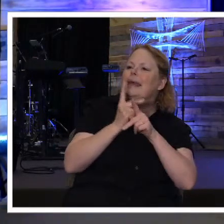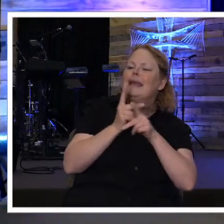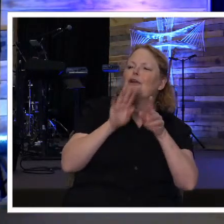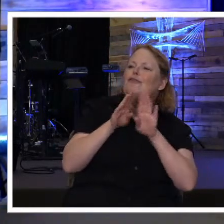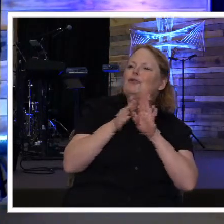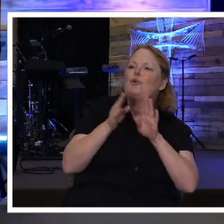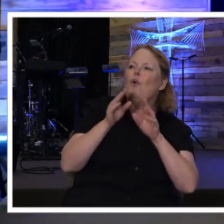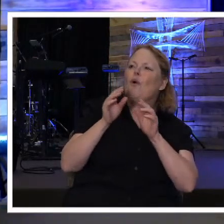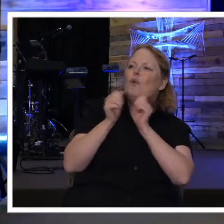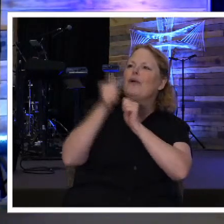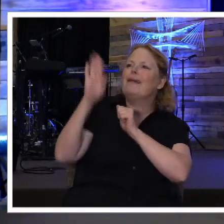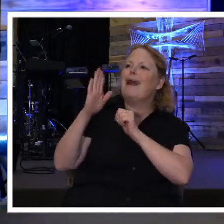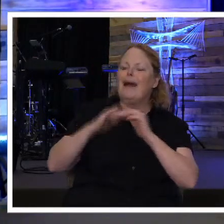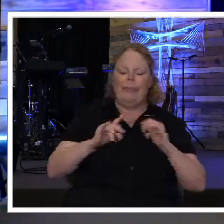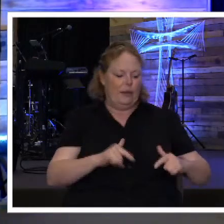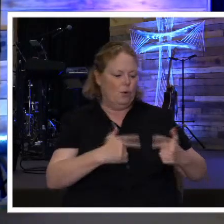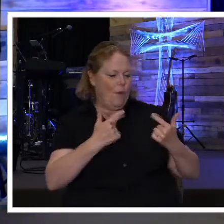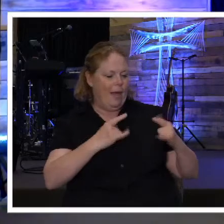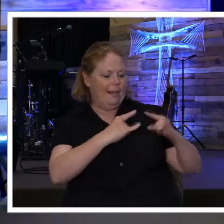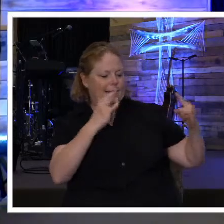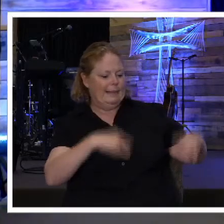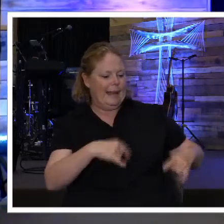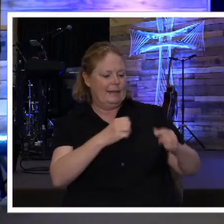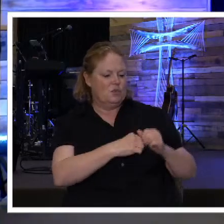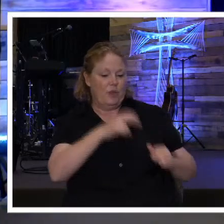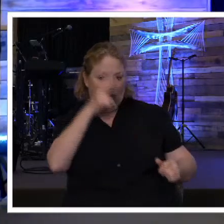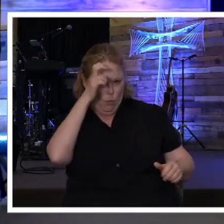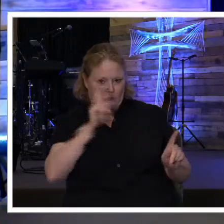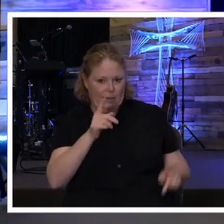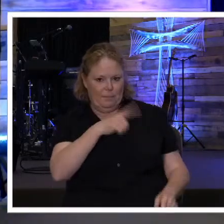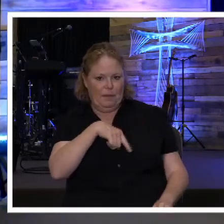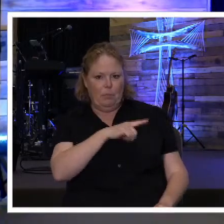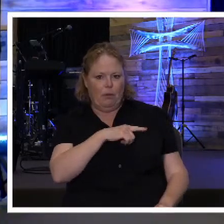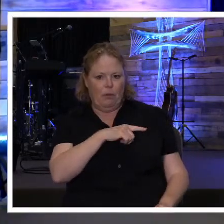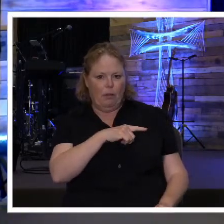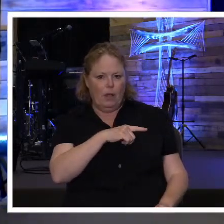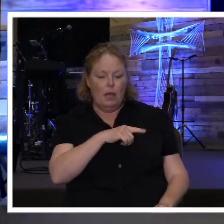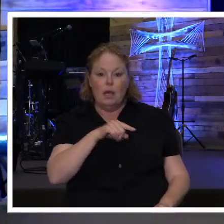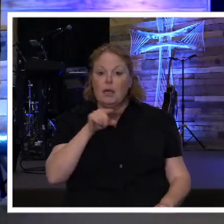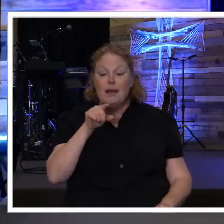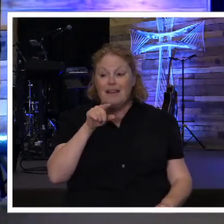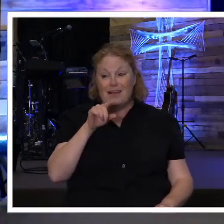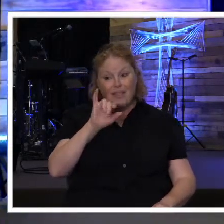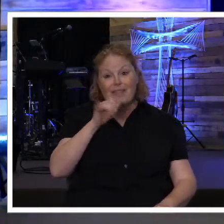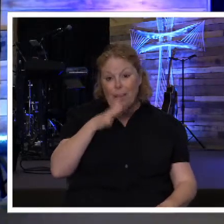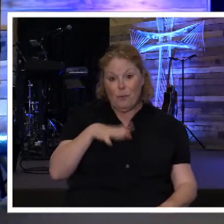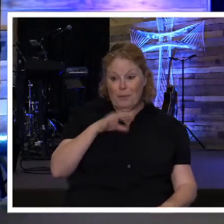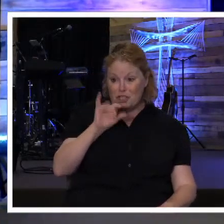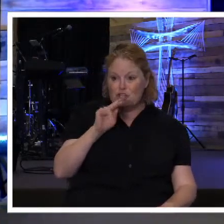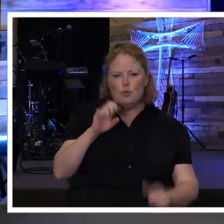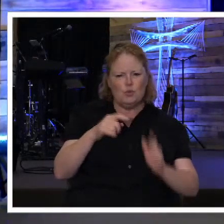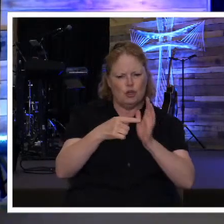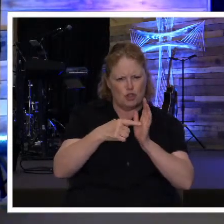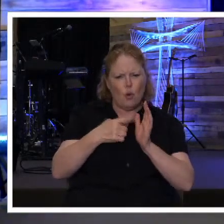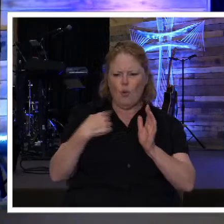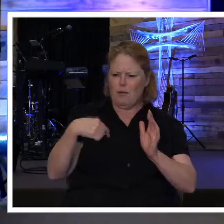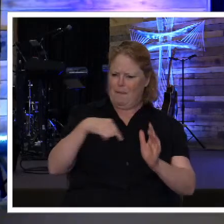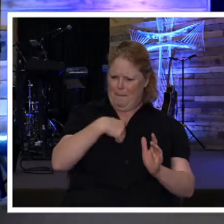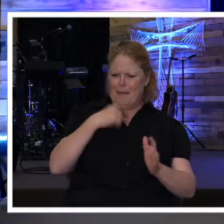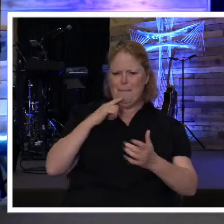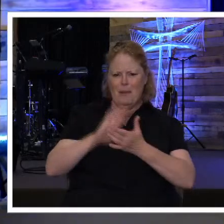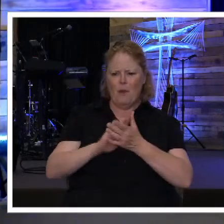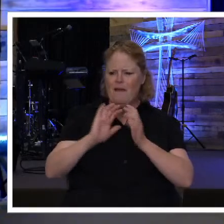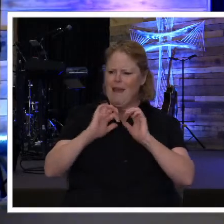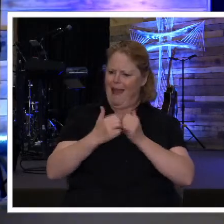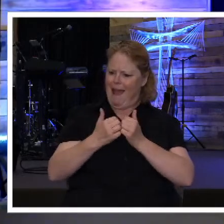the tents of the wicked." She has been an example to Cindy and I on how to prioritize